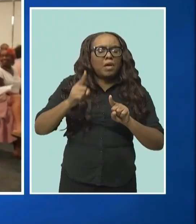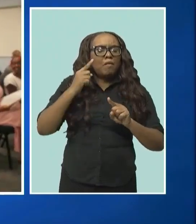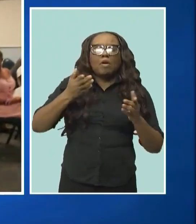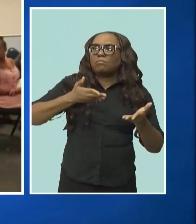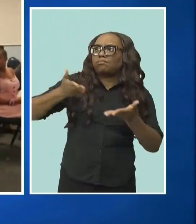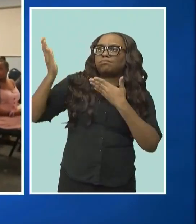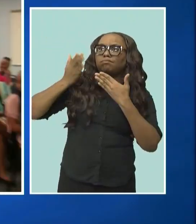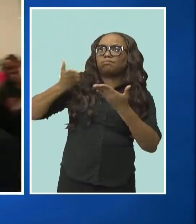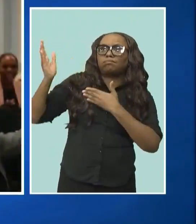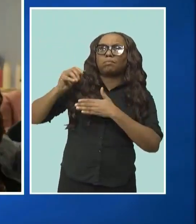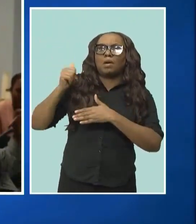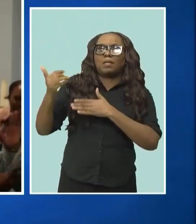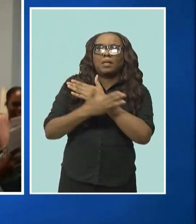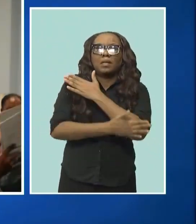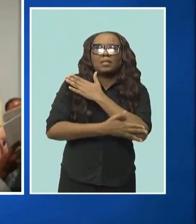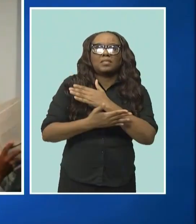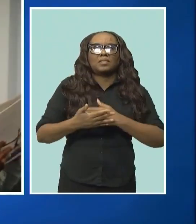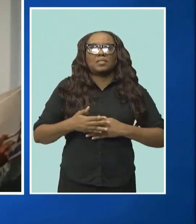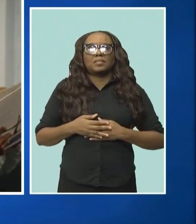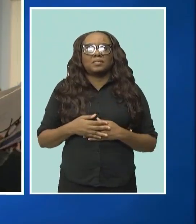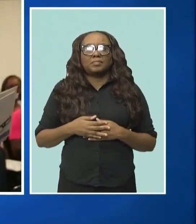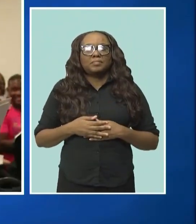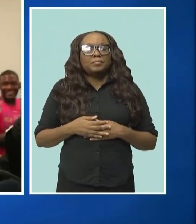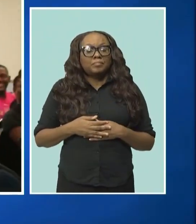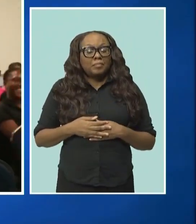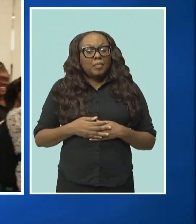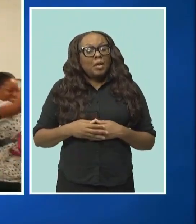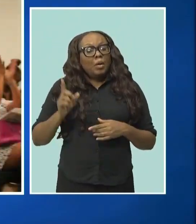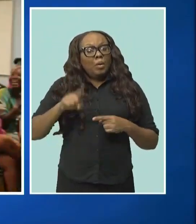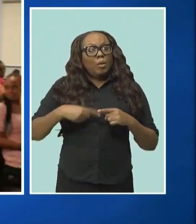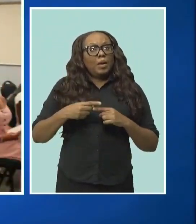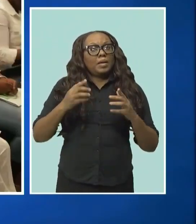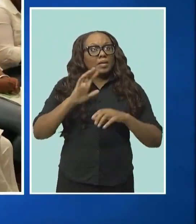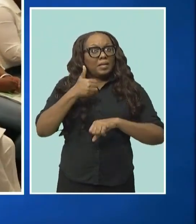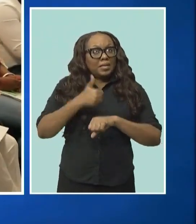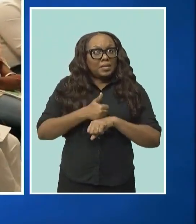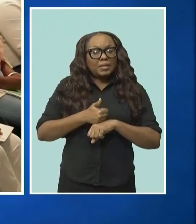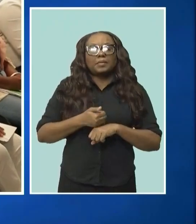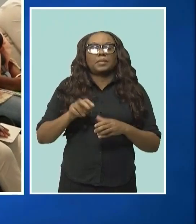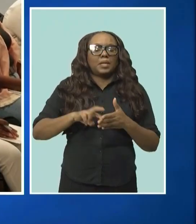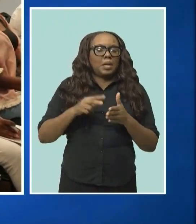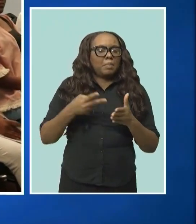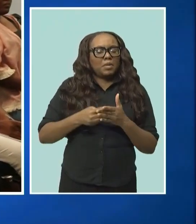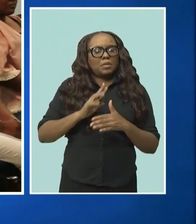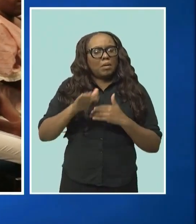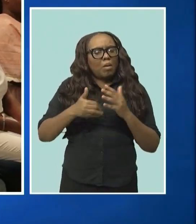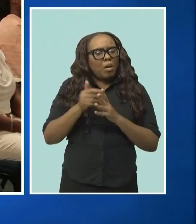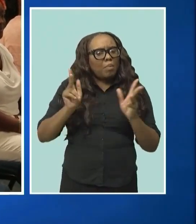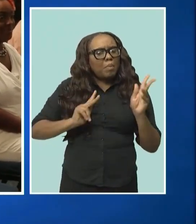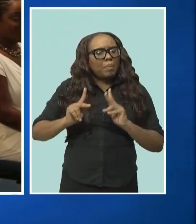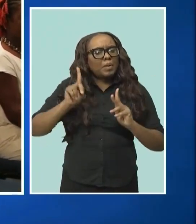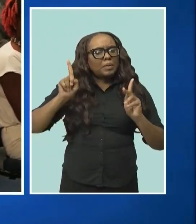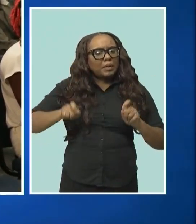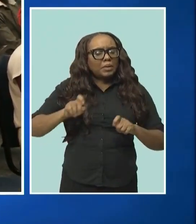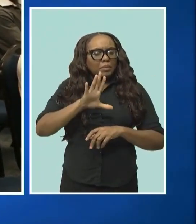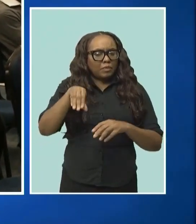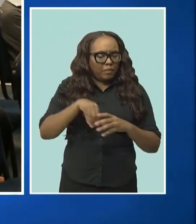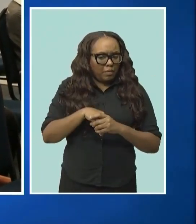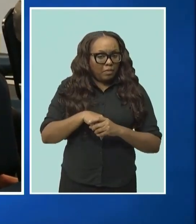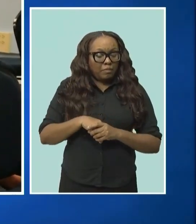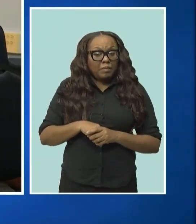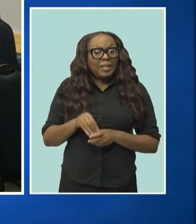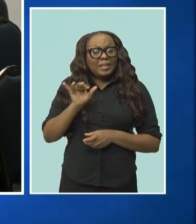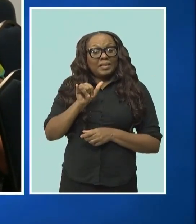entrepreneurship calls for total participation from everyone. The alumnus told the participants the course presents the